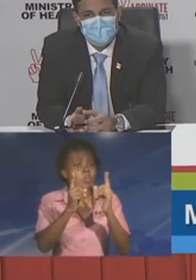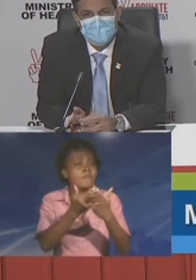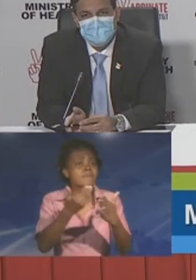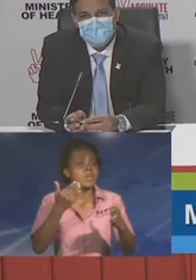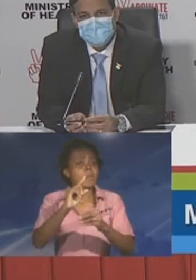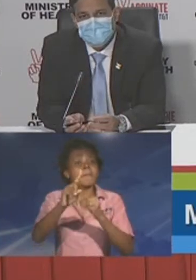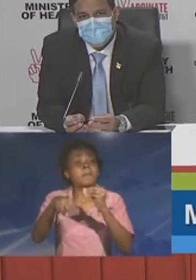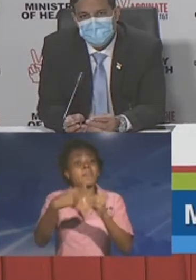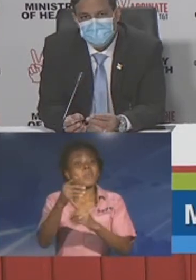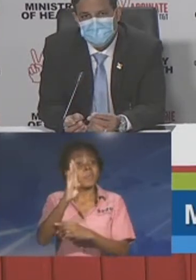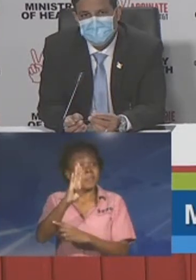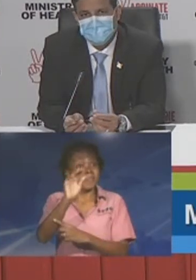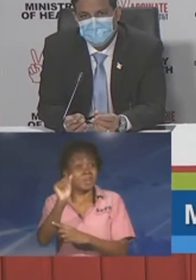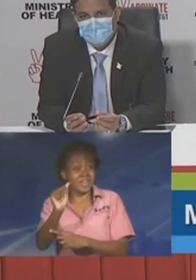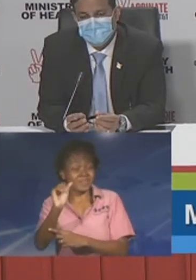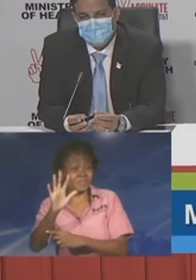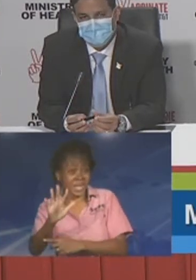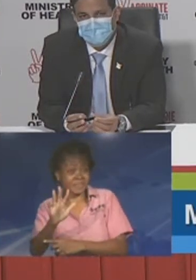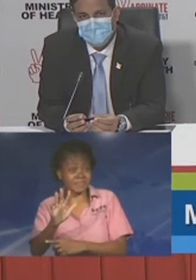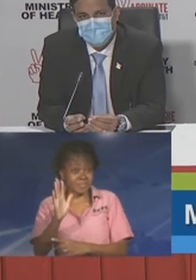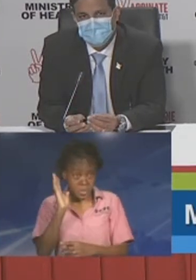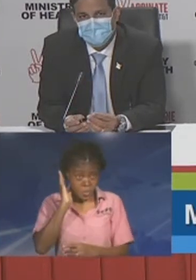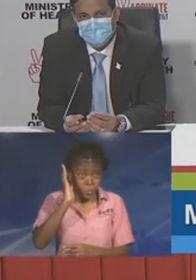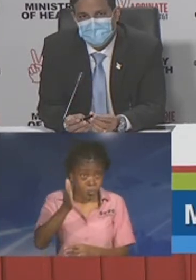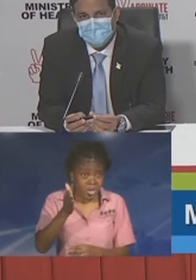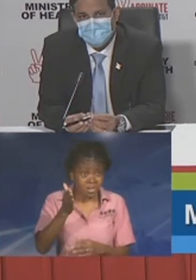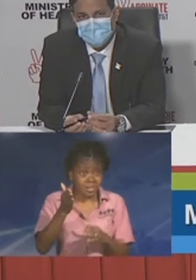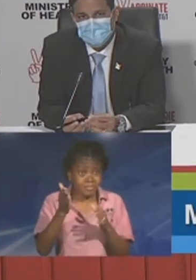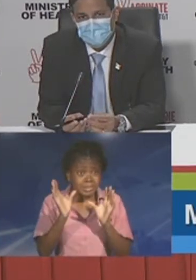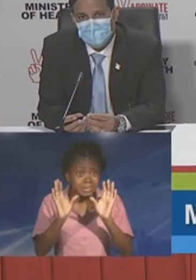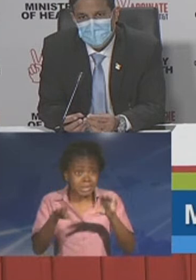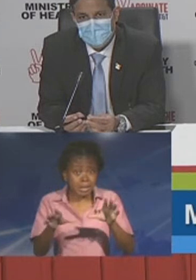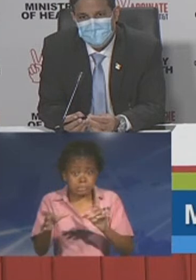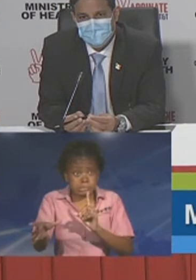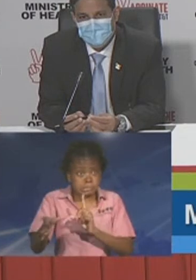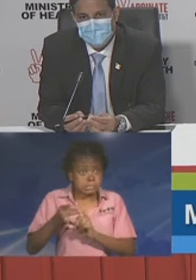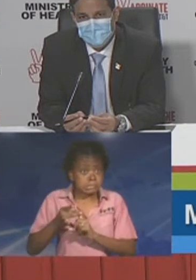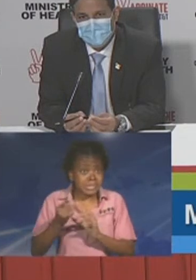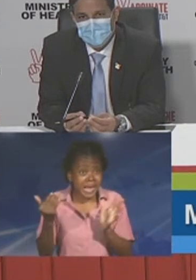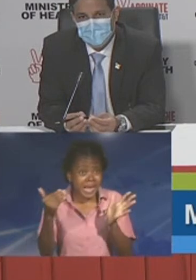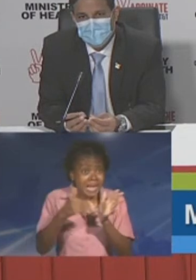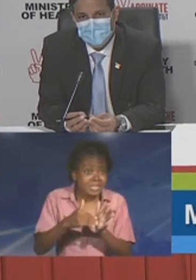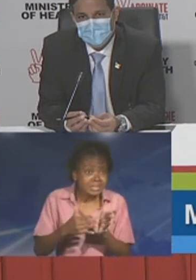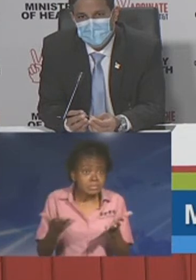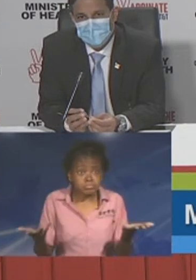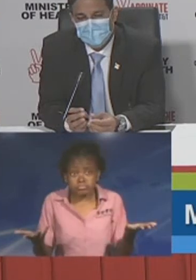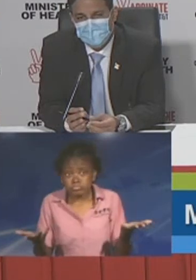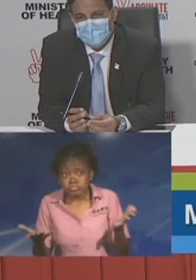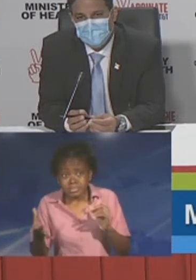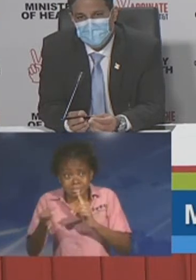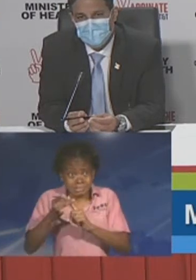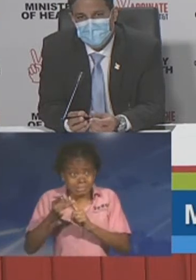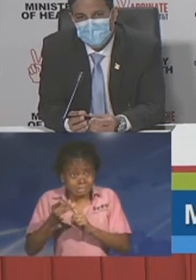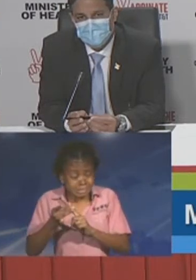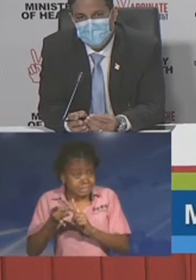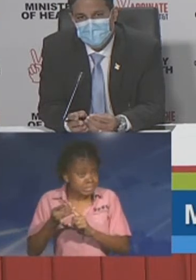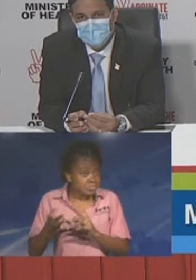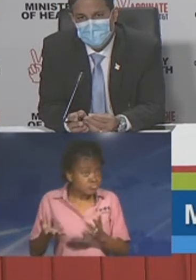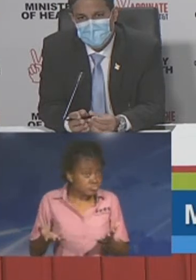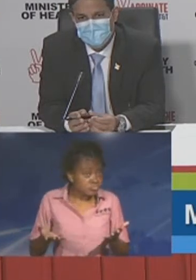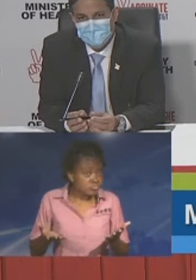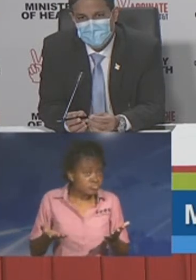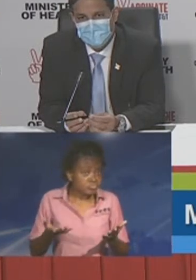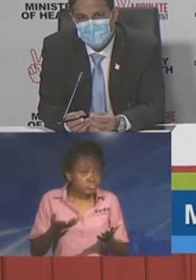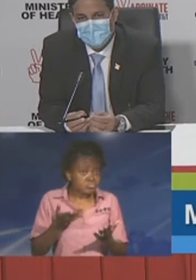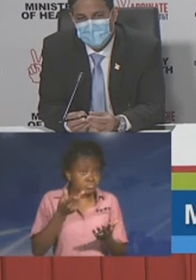BA.5 is likely to reinfect people. Could you tell us about the status of the long COVID clinic and if we've seen more patients